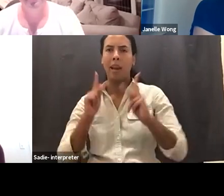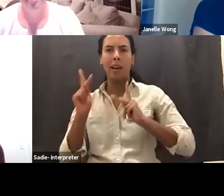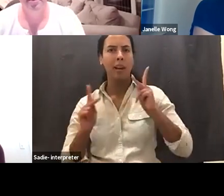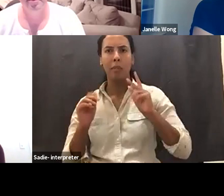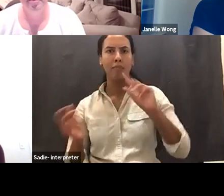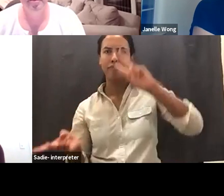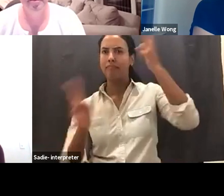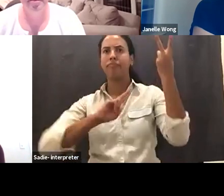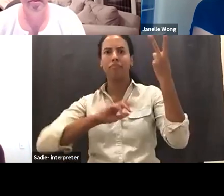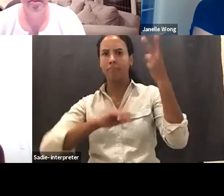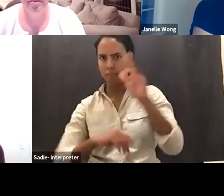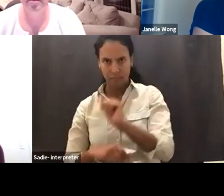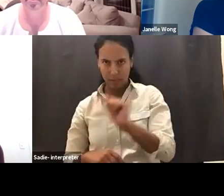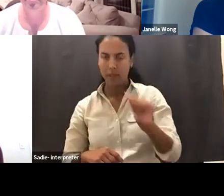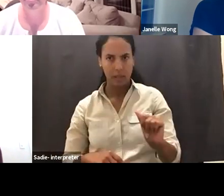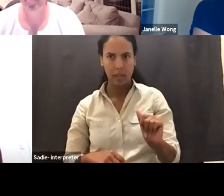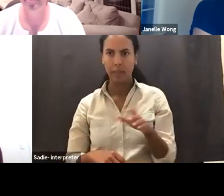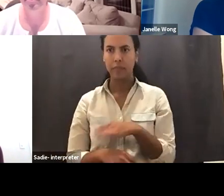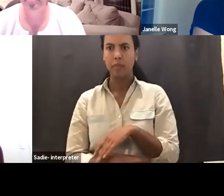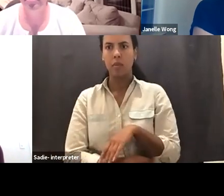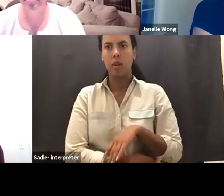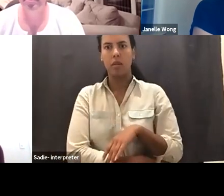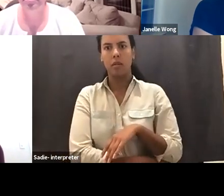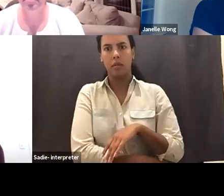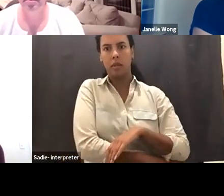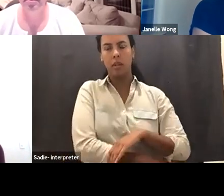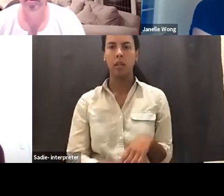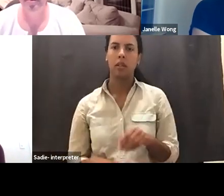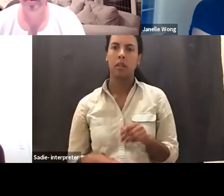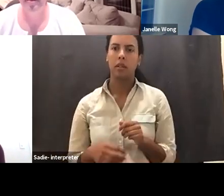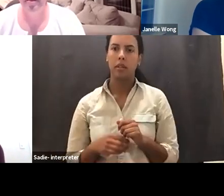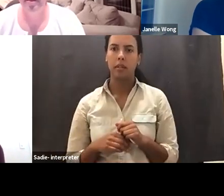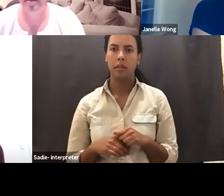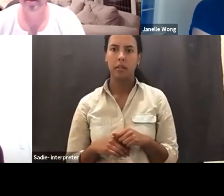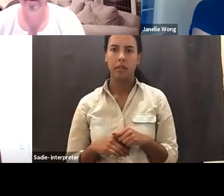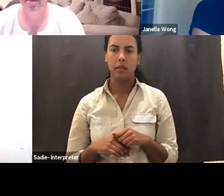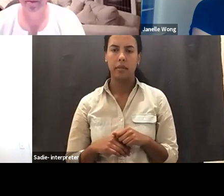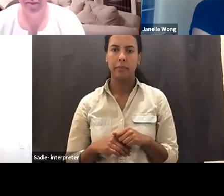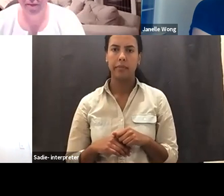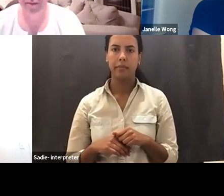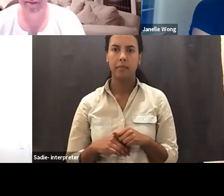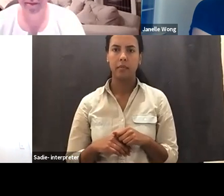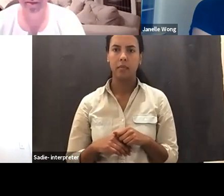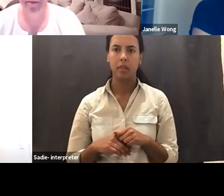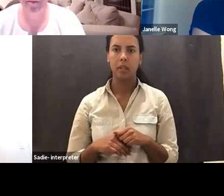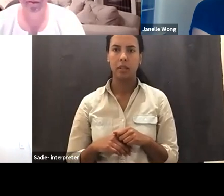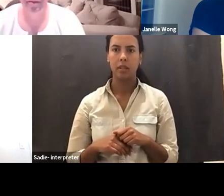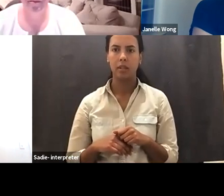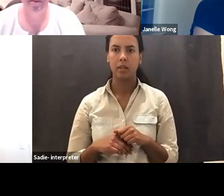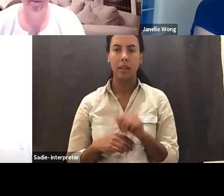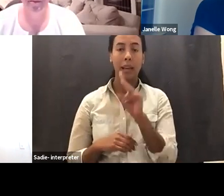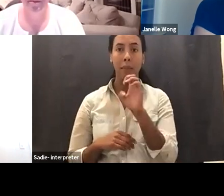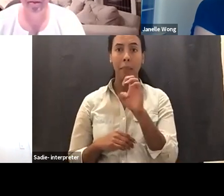reason it has been really hard to, I think, have the media pick up